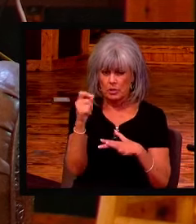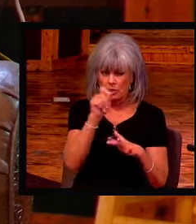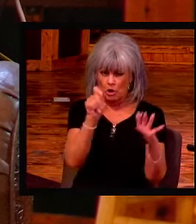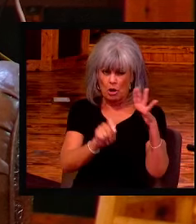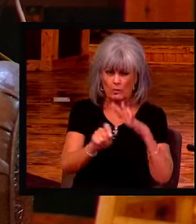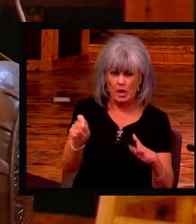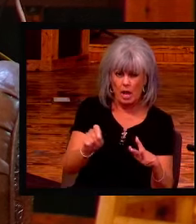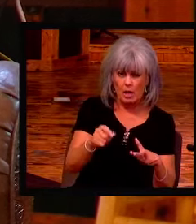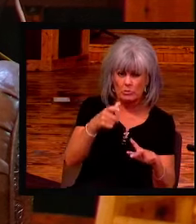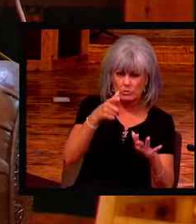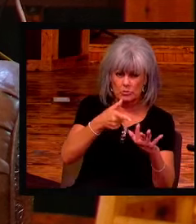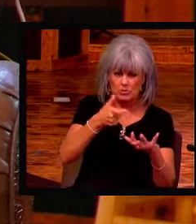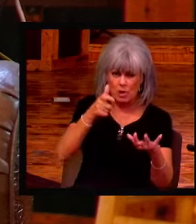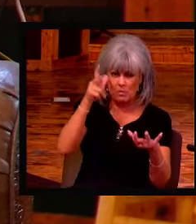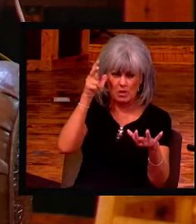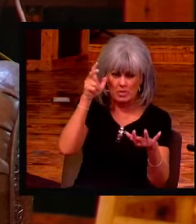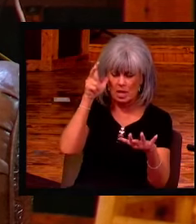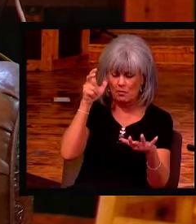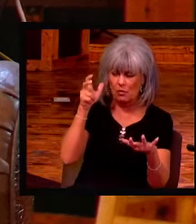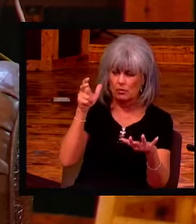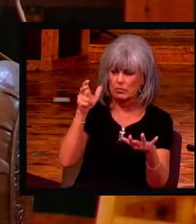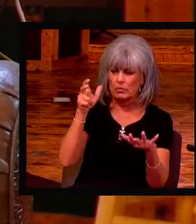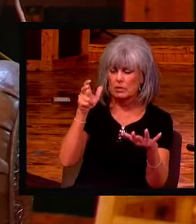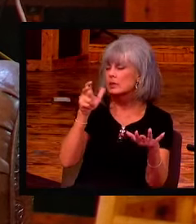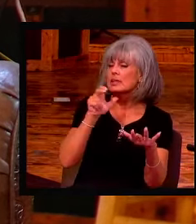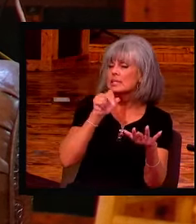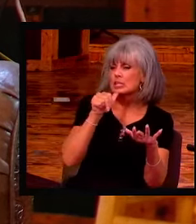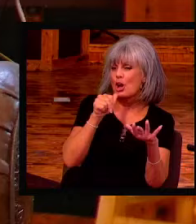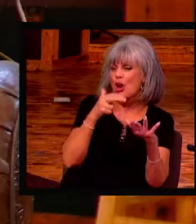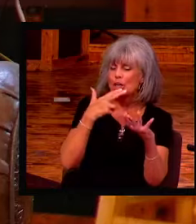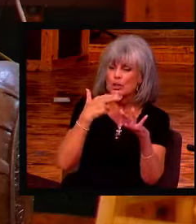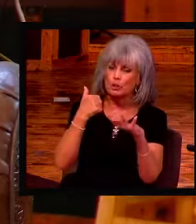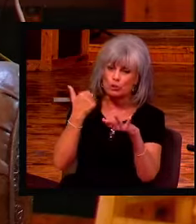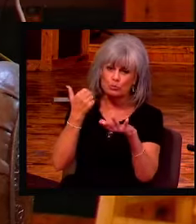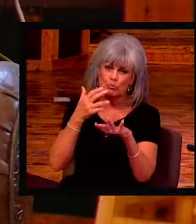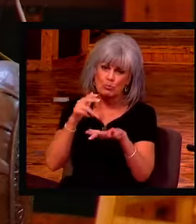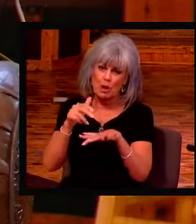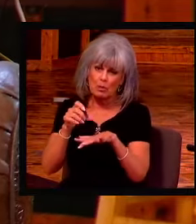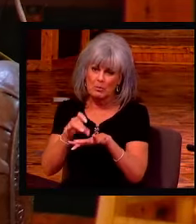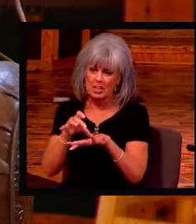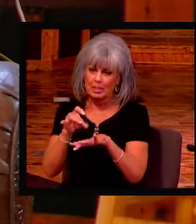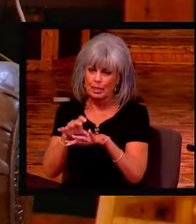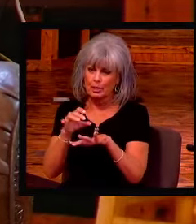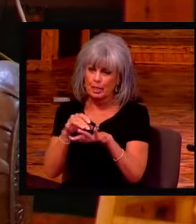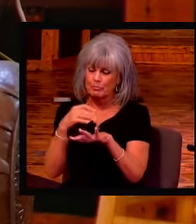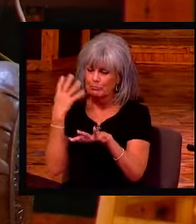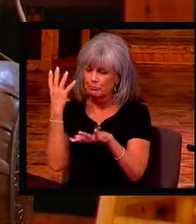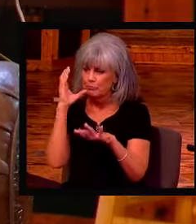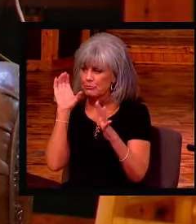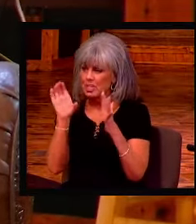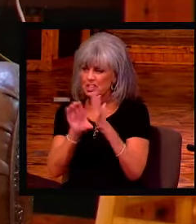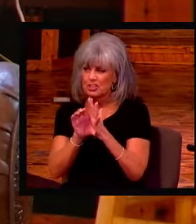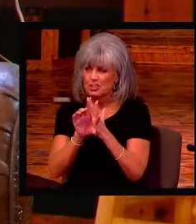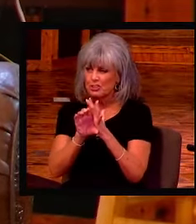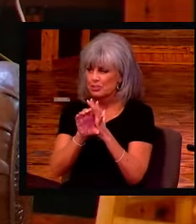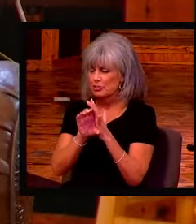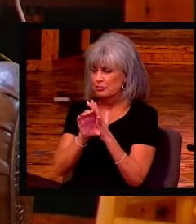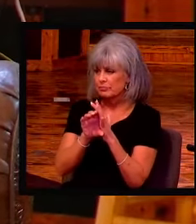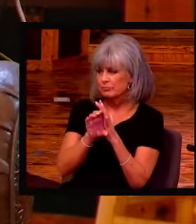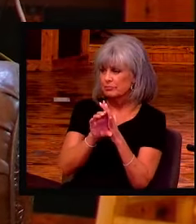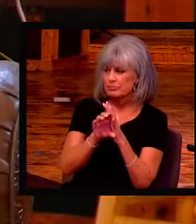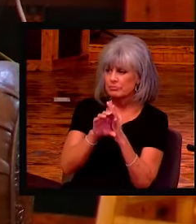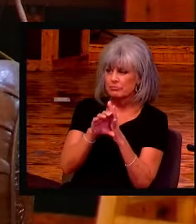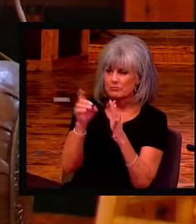devil. It's not a cute little thing and special pictures or any of that that you put on